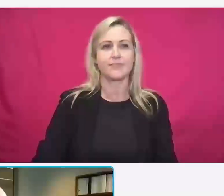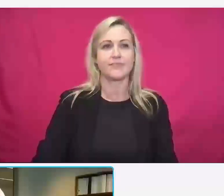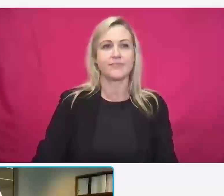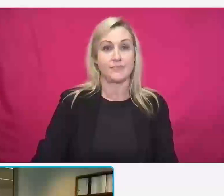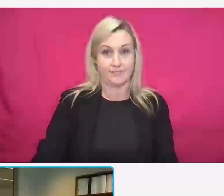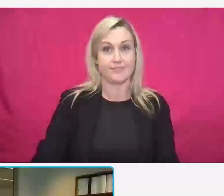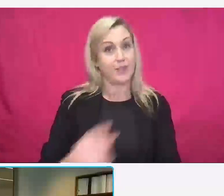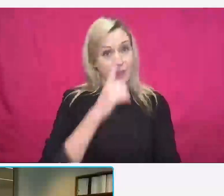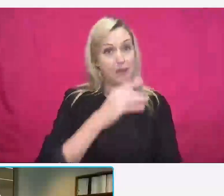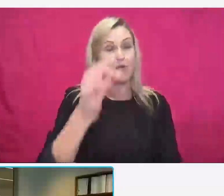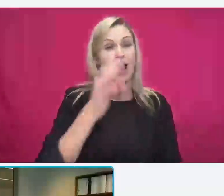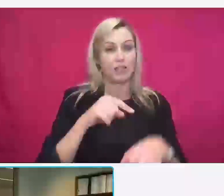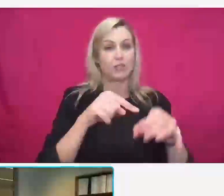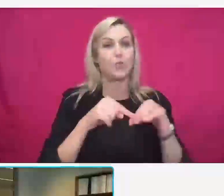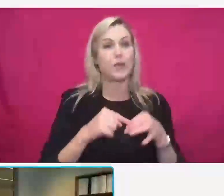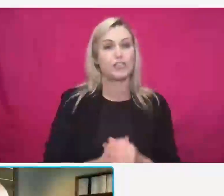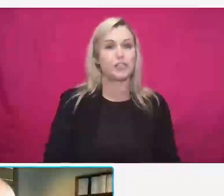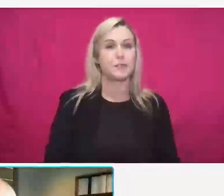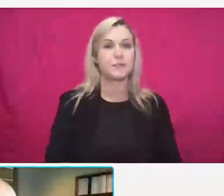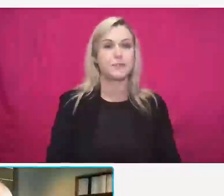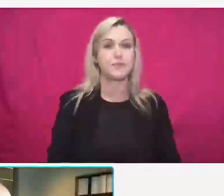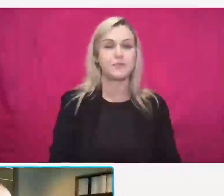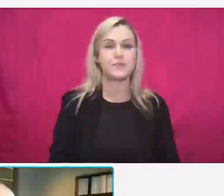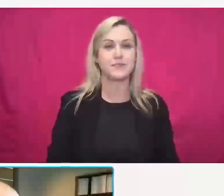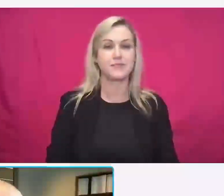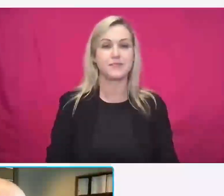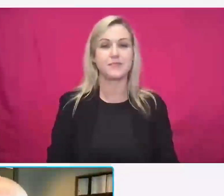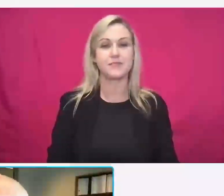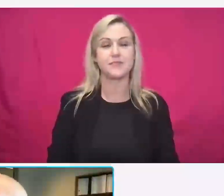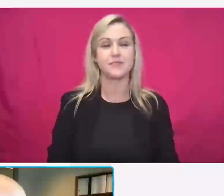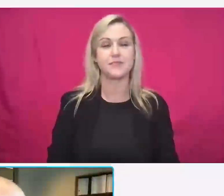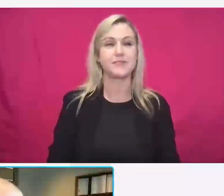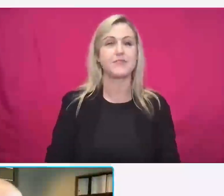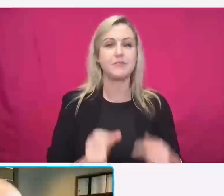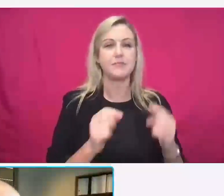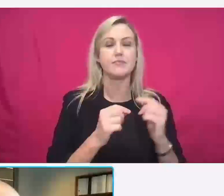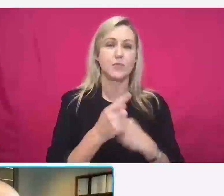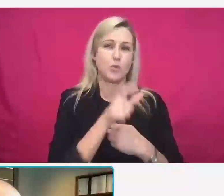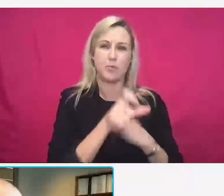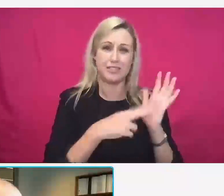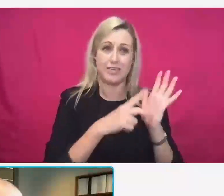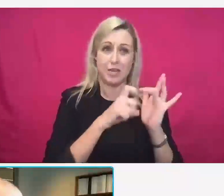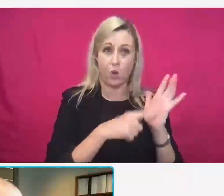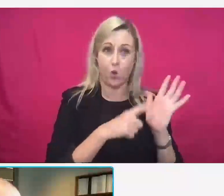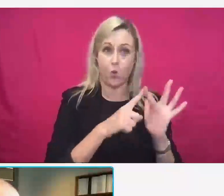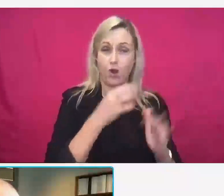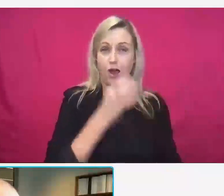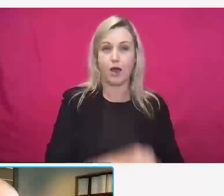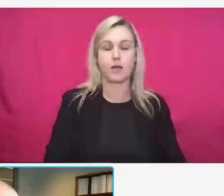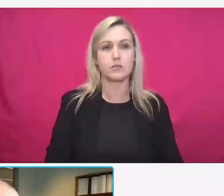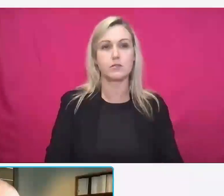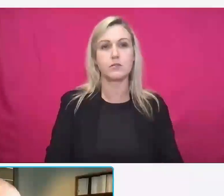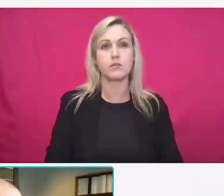are some questions that we'll ask you to have a quick look at. So Nicole asked, when are we likely to see the final